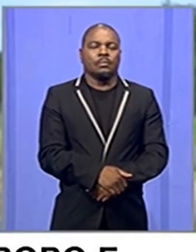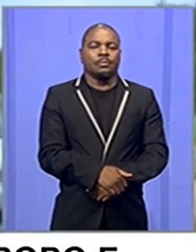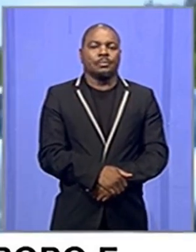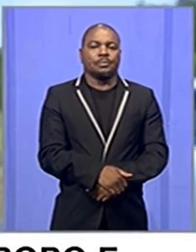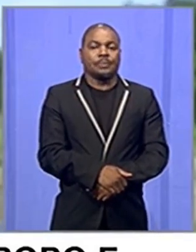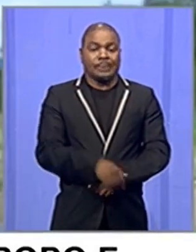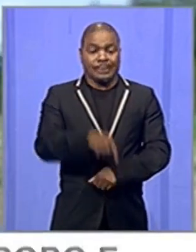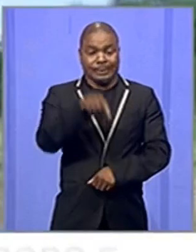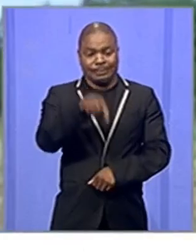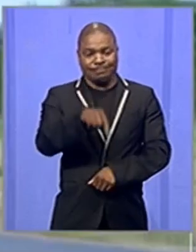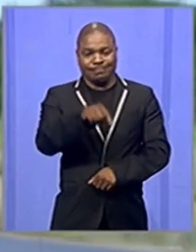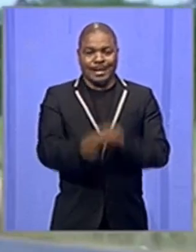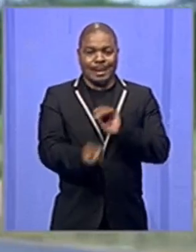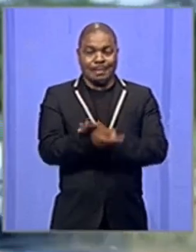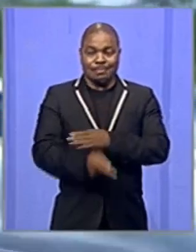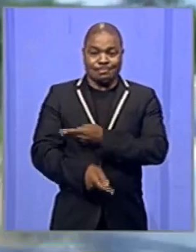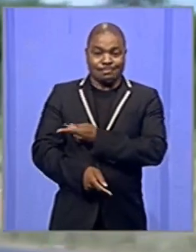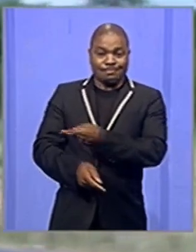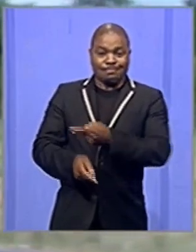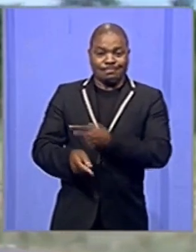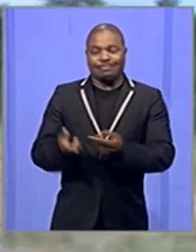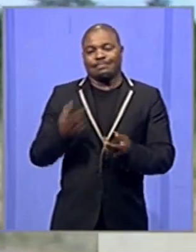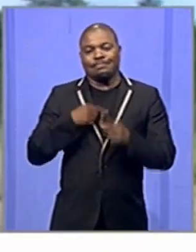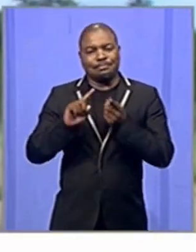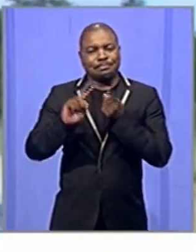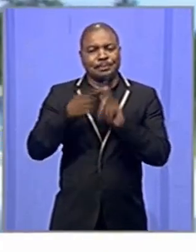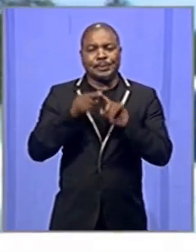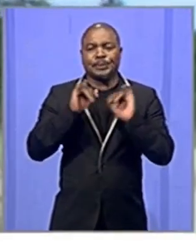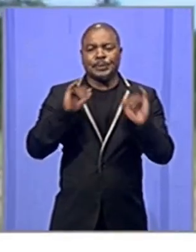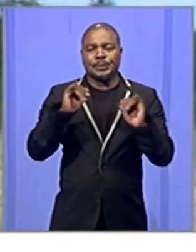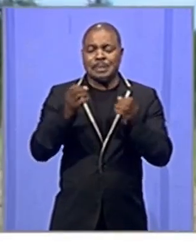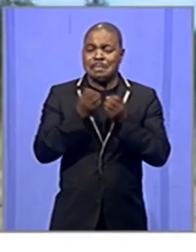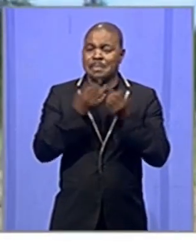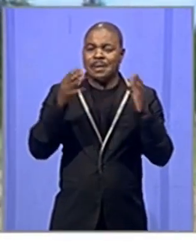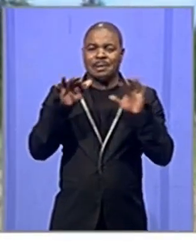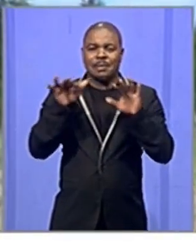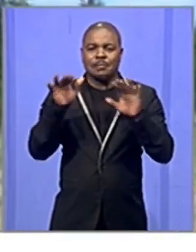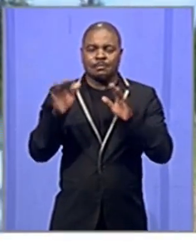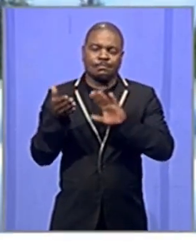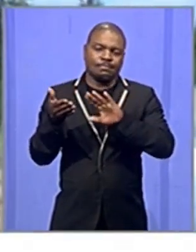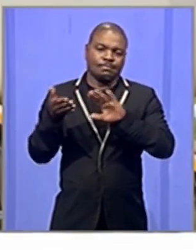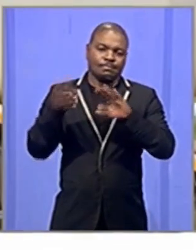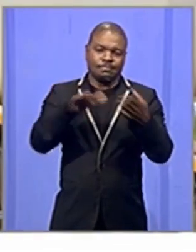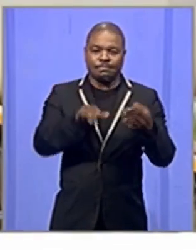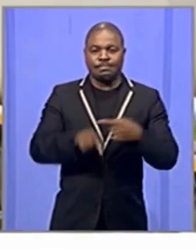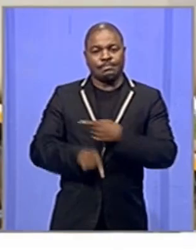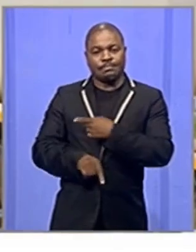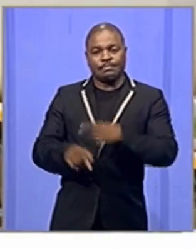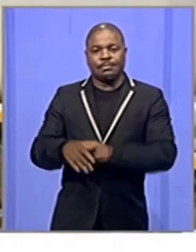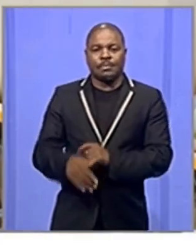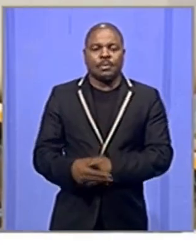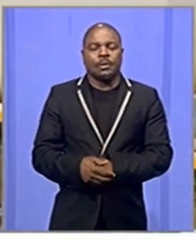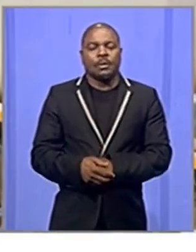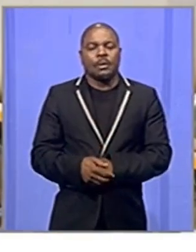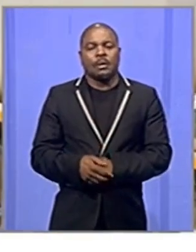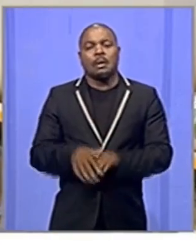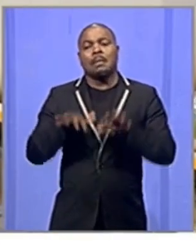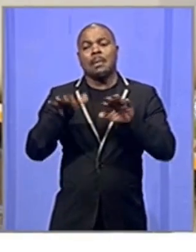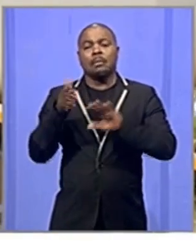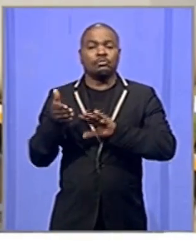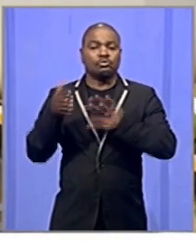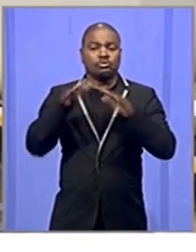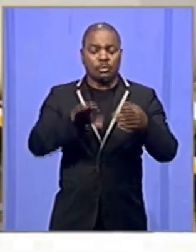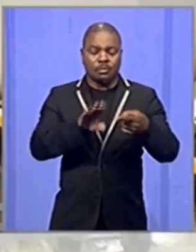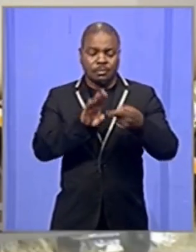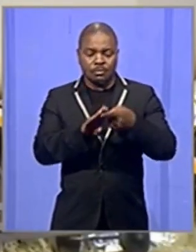Se ke seo se šetše go morago ga kotsi ya go šiša mo banamedi ba bantši ba lahlegetšego ke maphelo a bona go bao ba lahlegetšego ke maphelong go